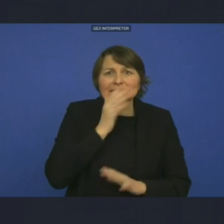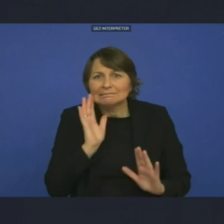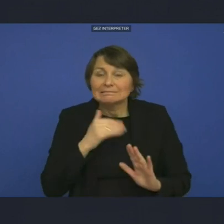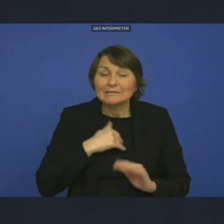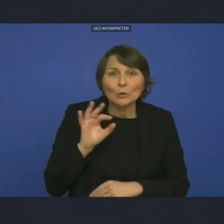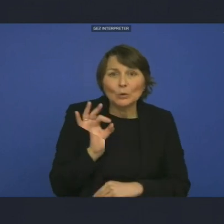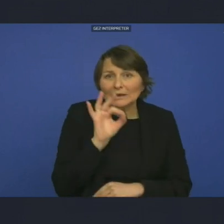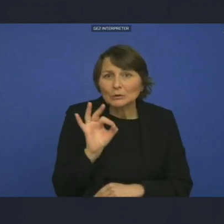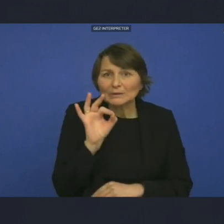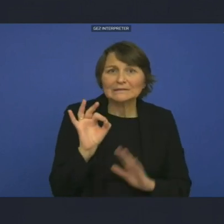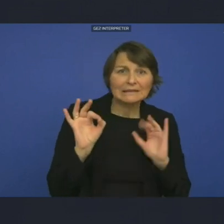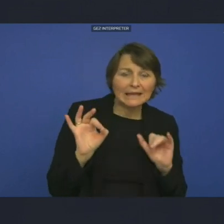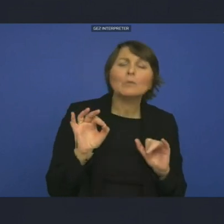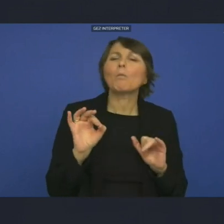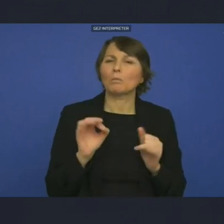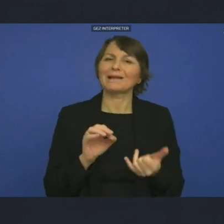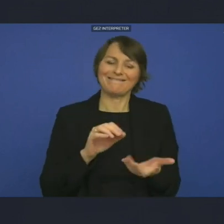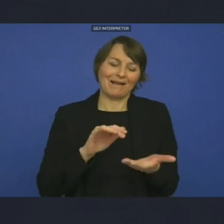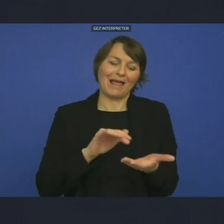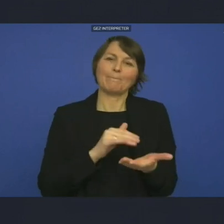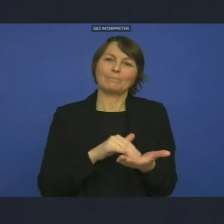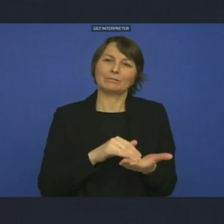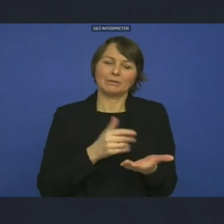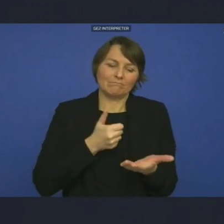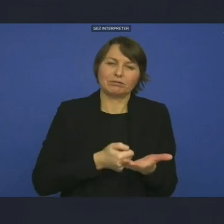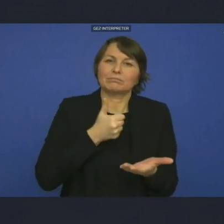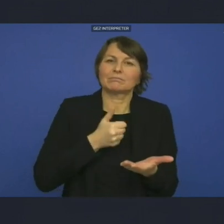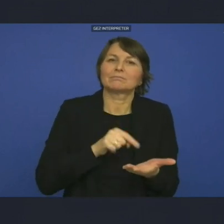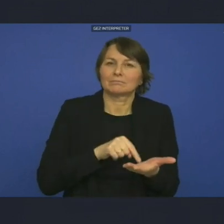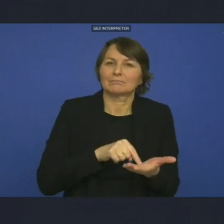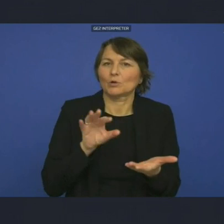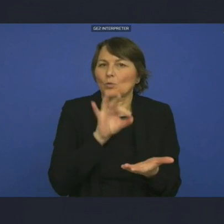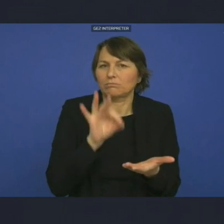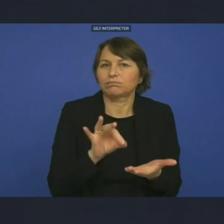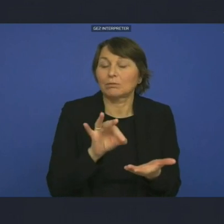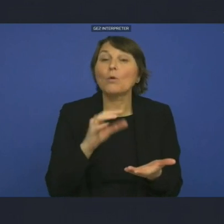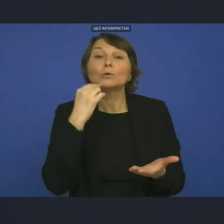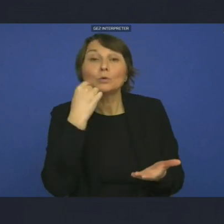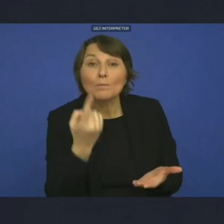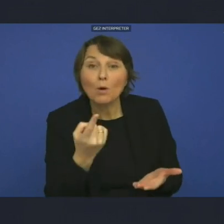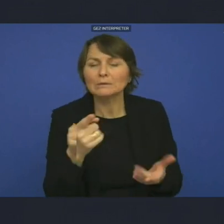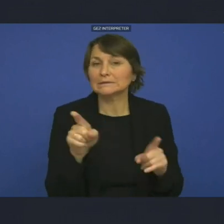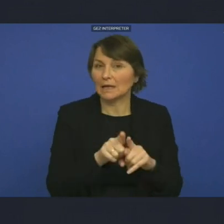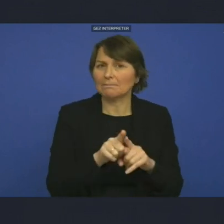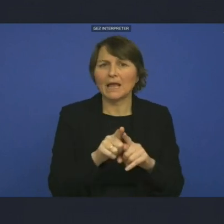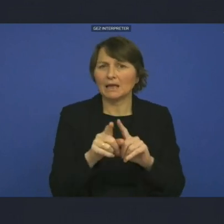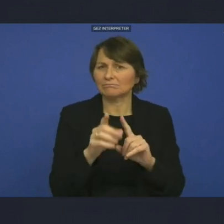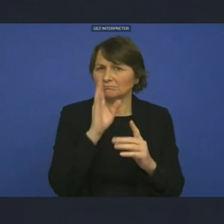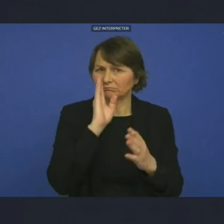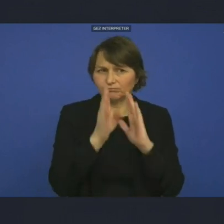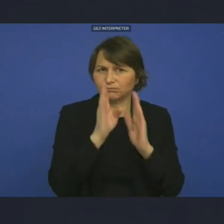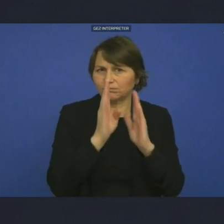try to answer today and tomorrow to your question, to try also to answer directly in the